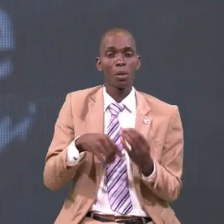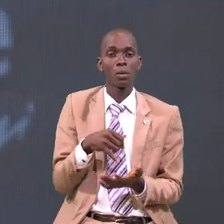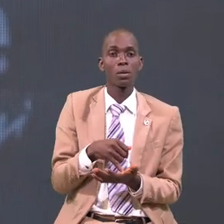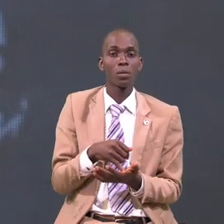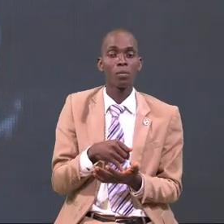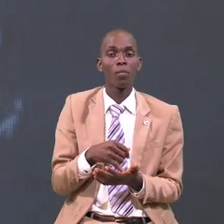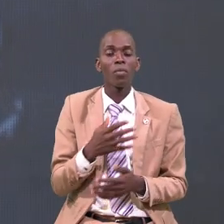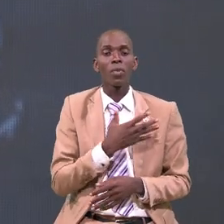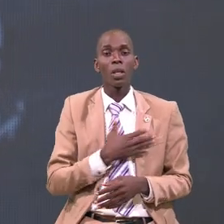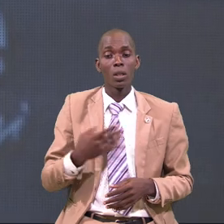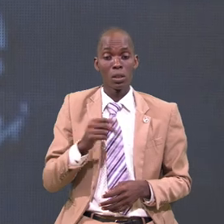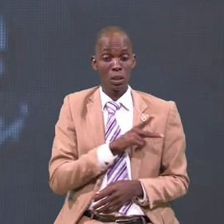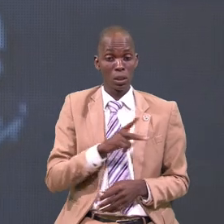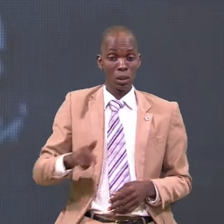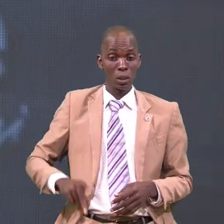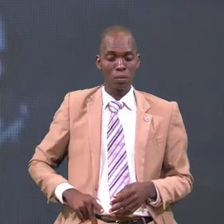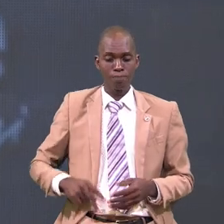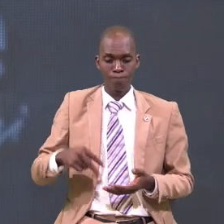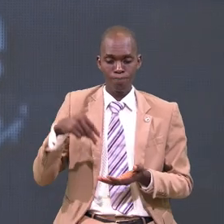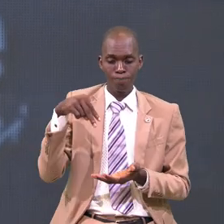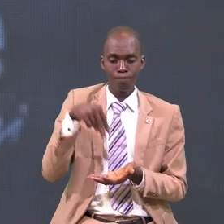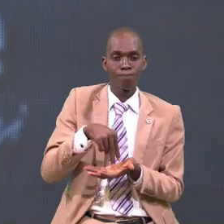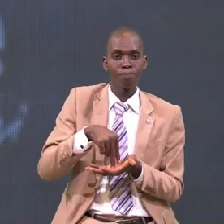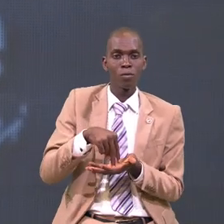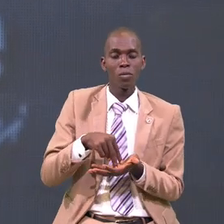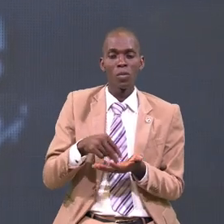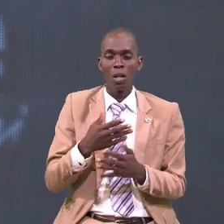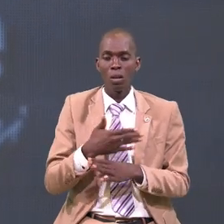And he arose from his throne.